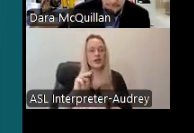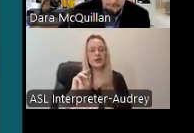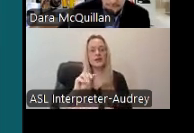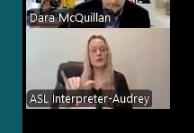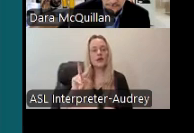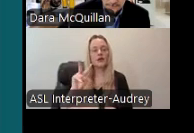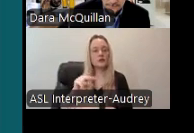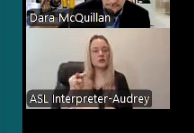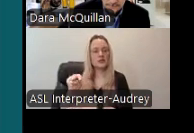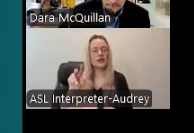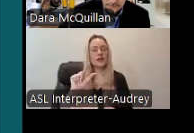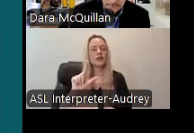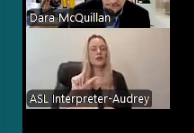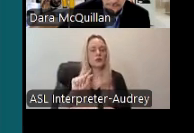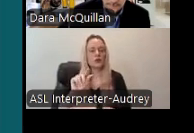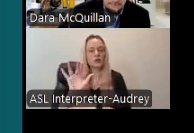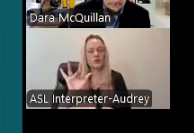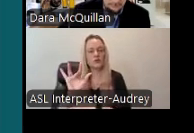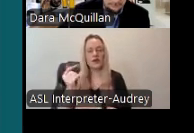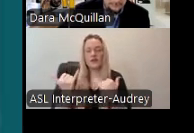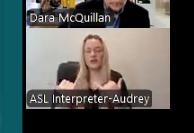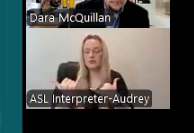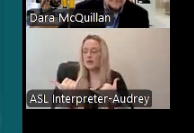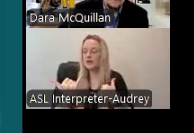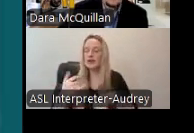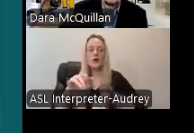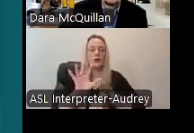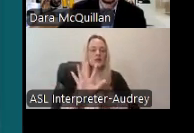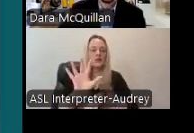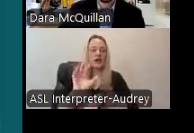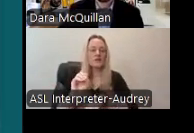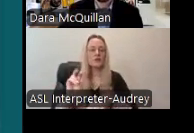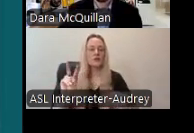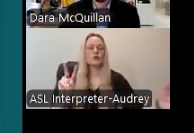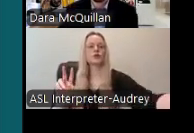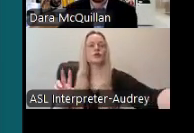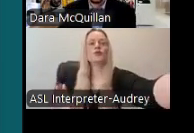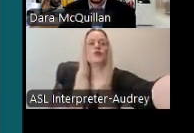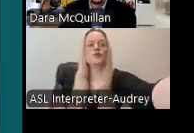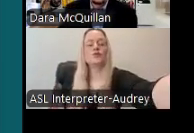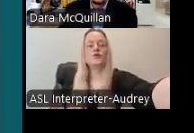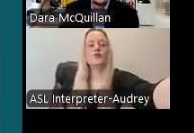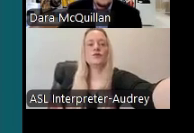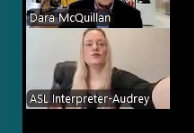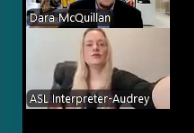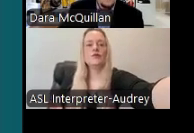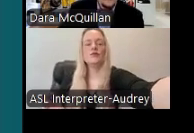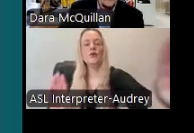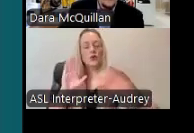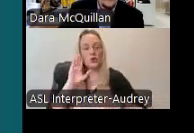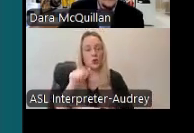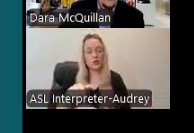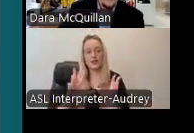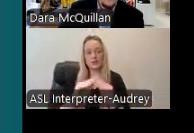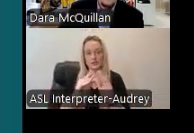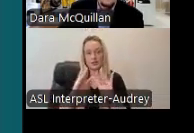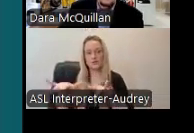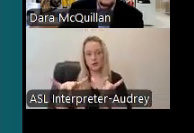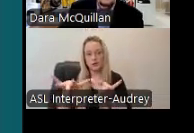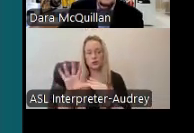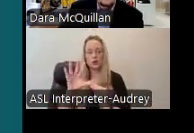22nd, 2025, and the time is now 5:02 p.m. Please note that this session is being